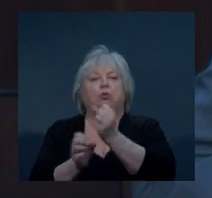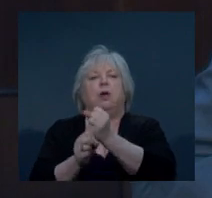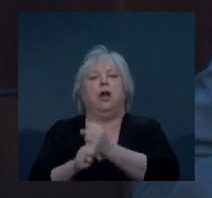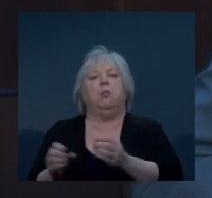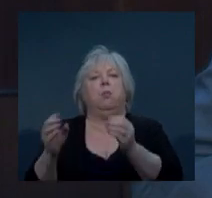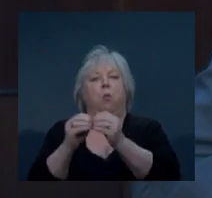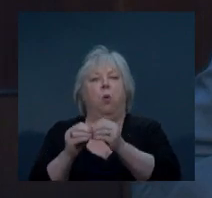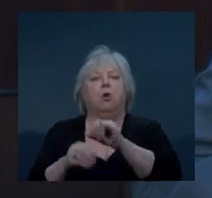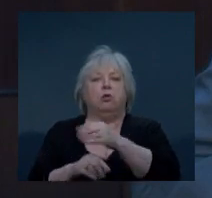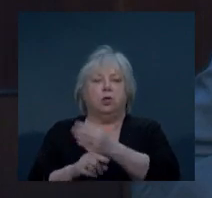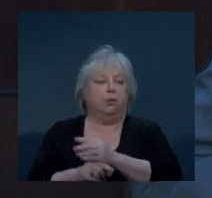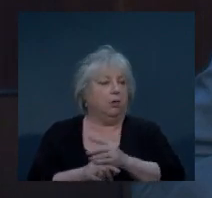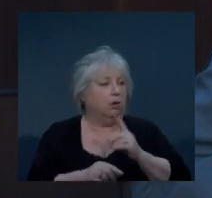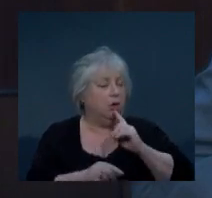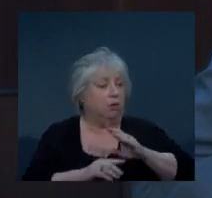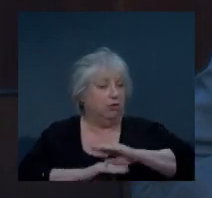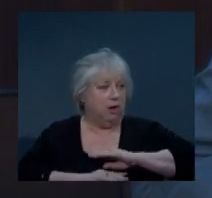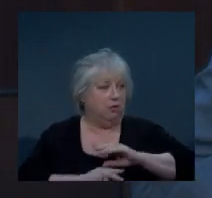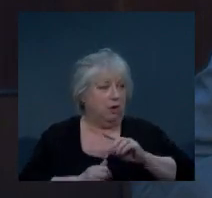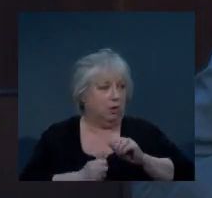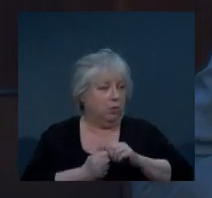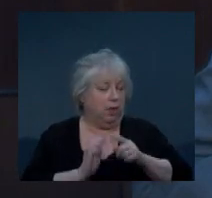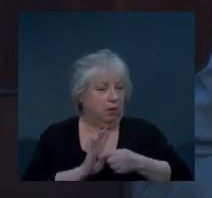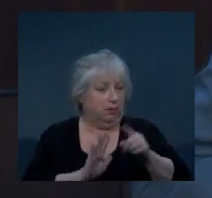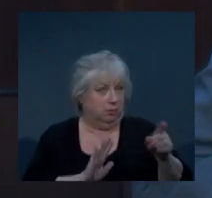relates to the Chamber of Commerce. Are you satisfied with this?